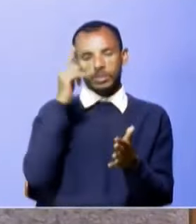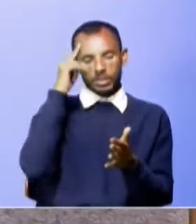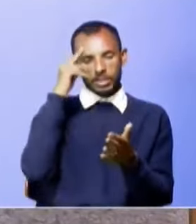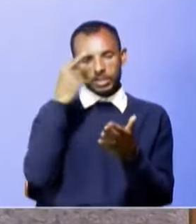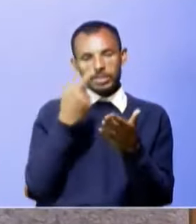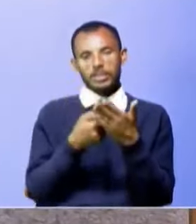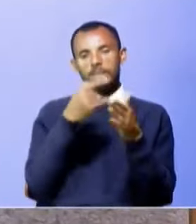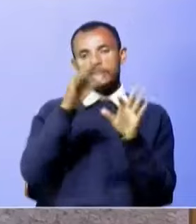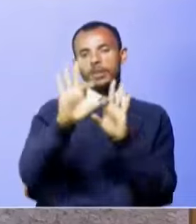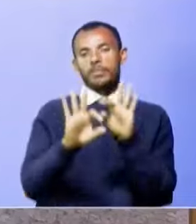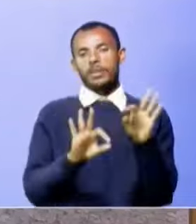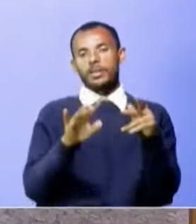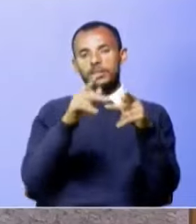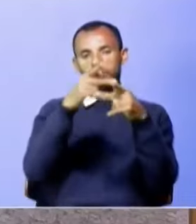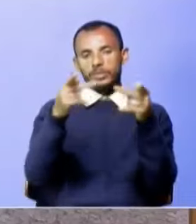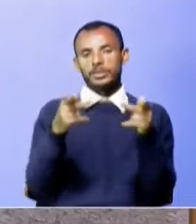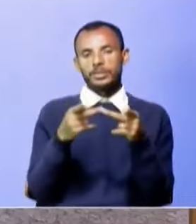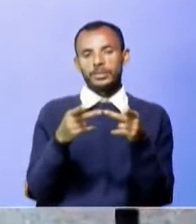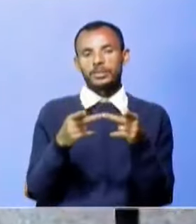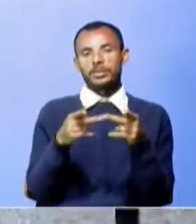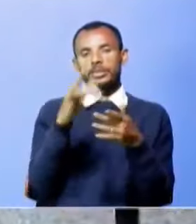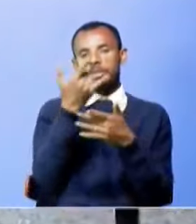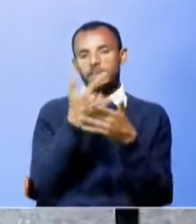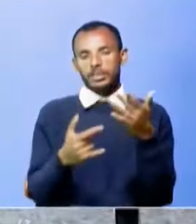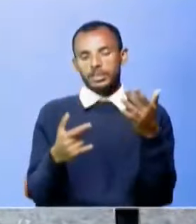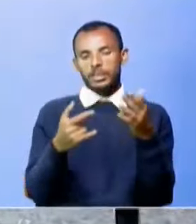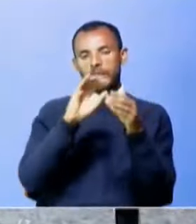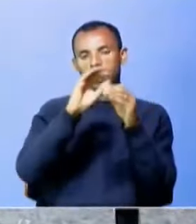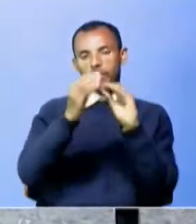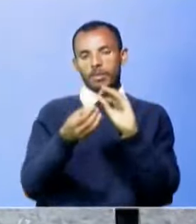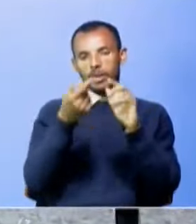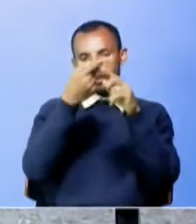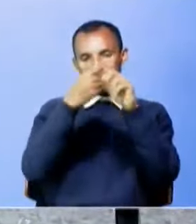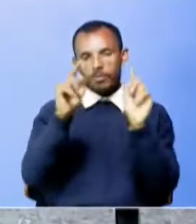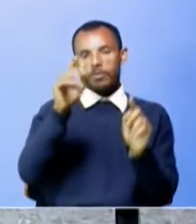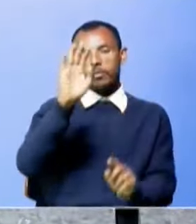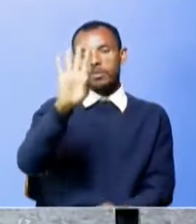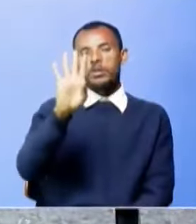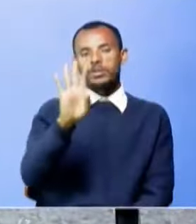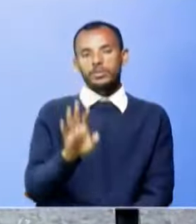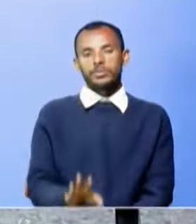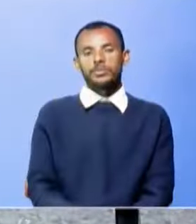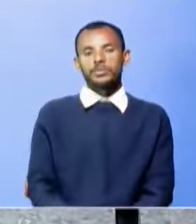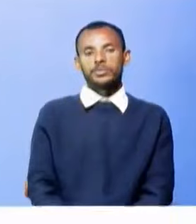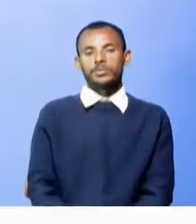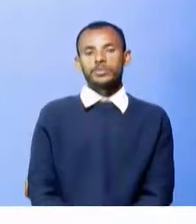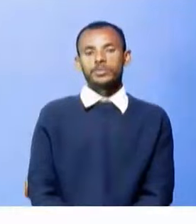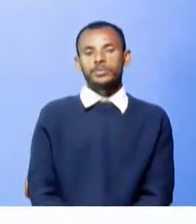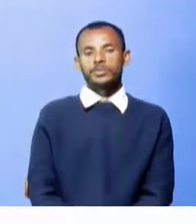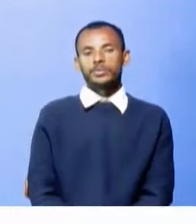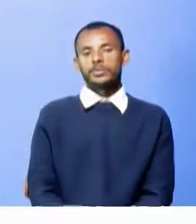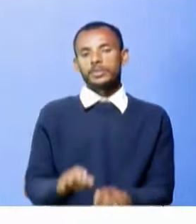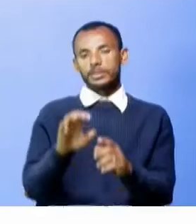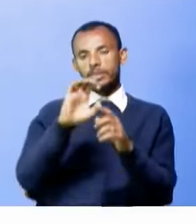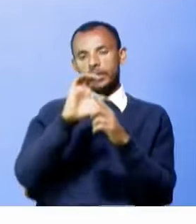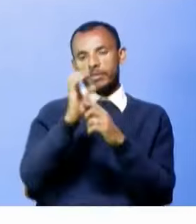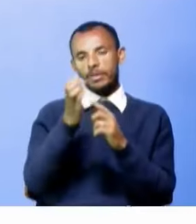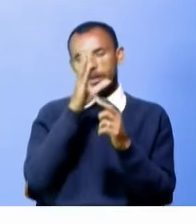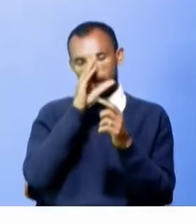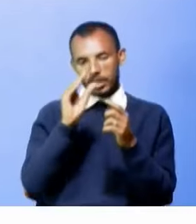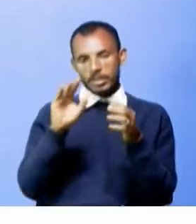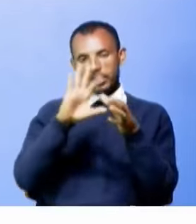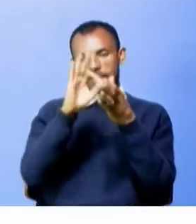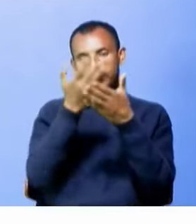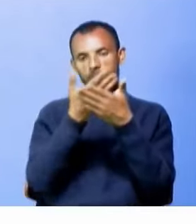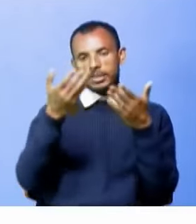the sample space and list out a number different from 4. So the event in the statement